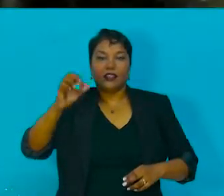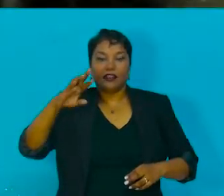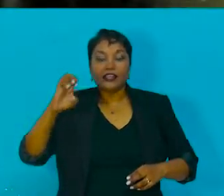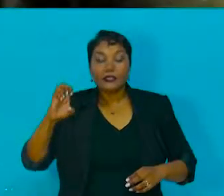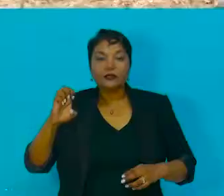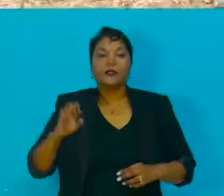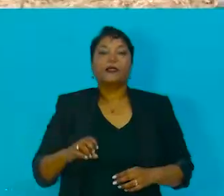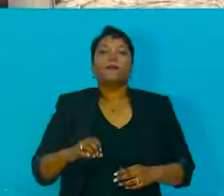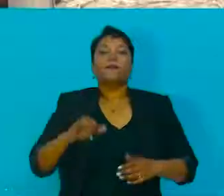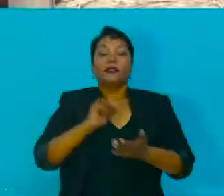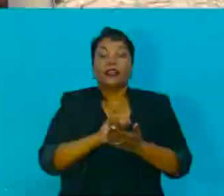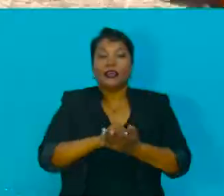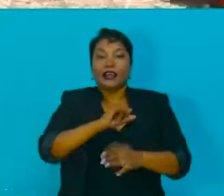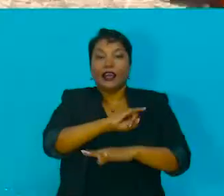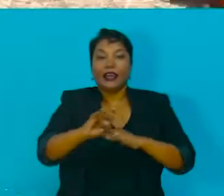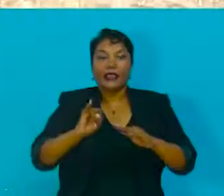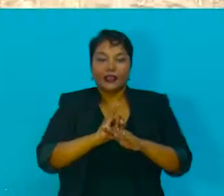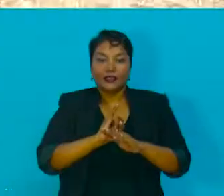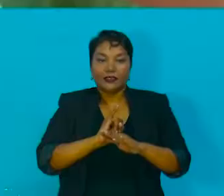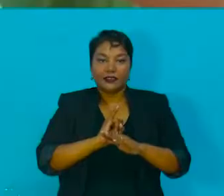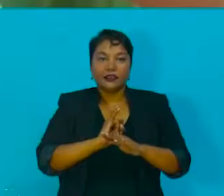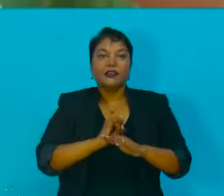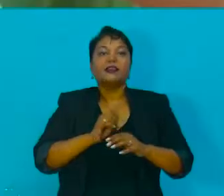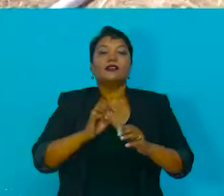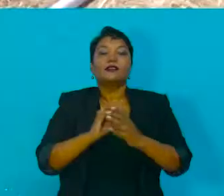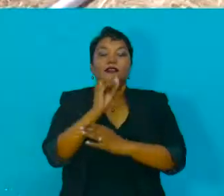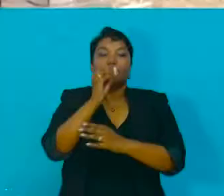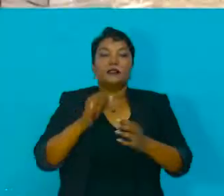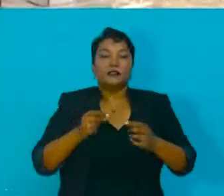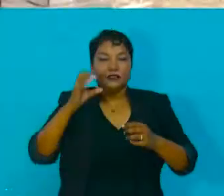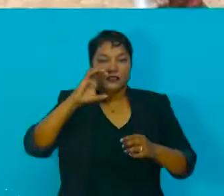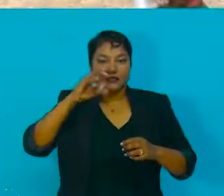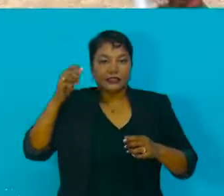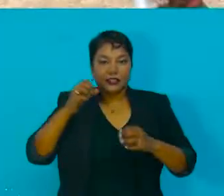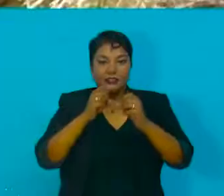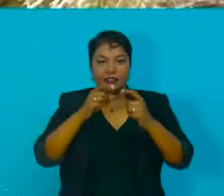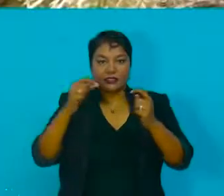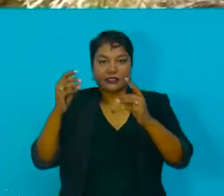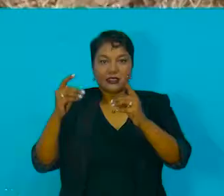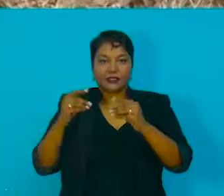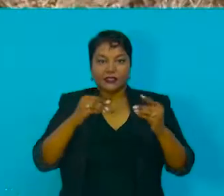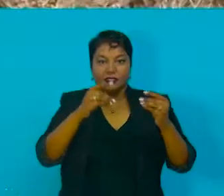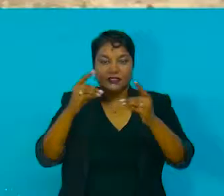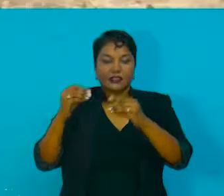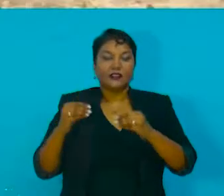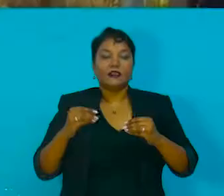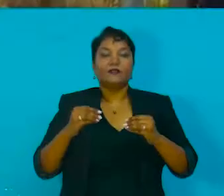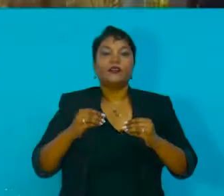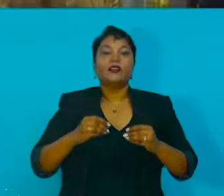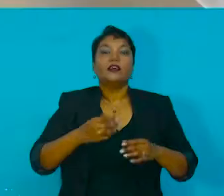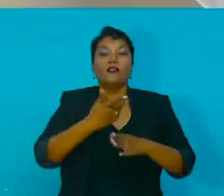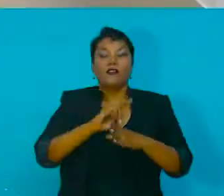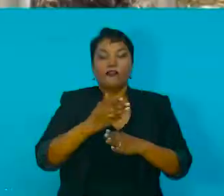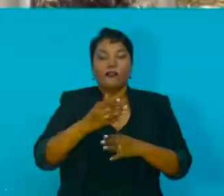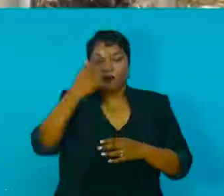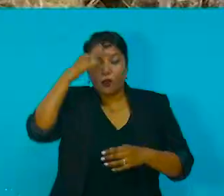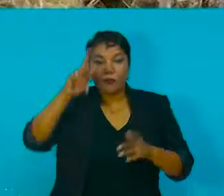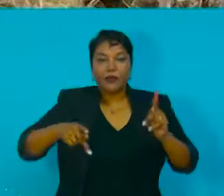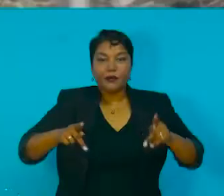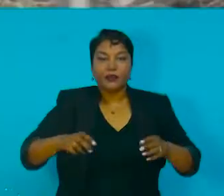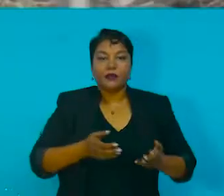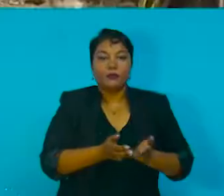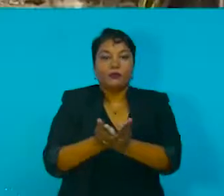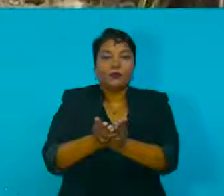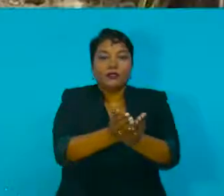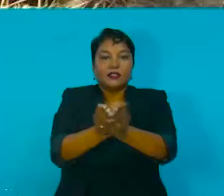Trinidad's 5 islands on a daily basis. The unavailability of a commercial electricity supply on the island meant that